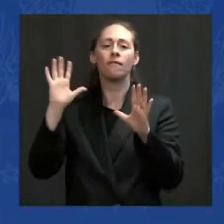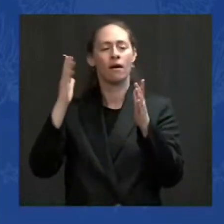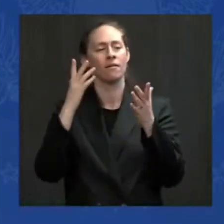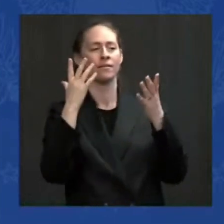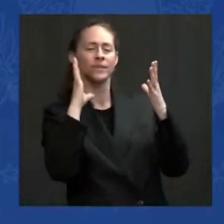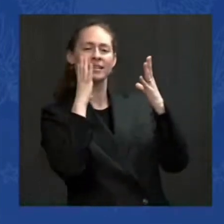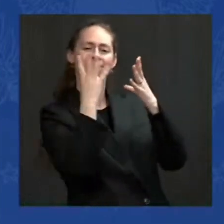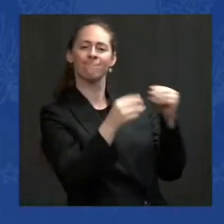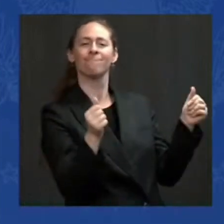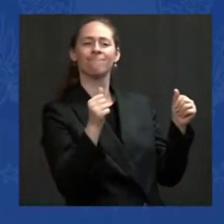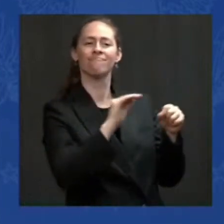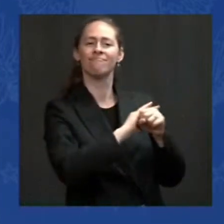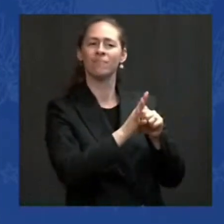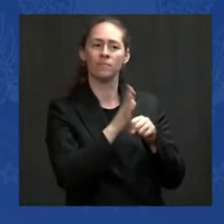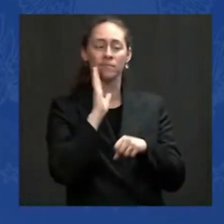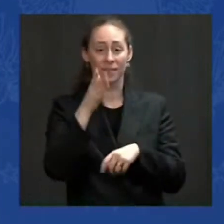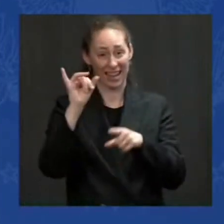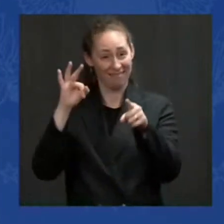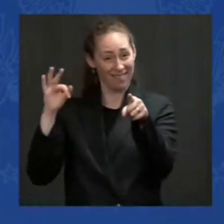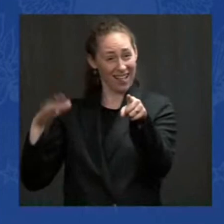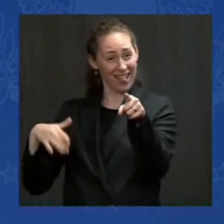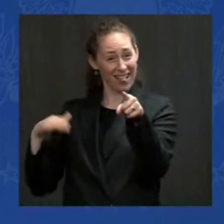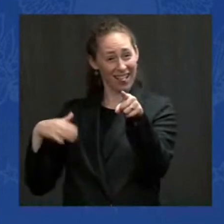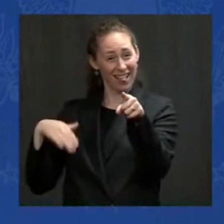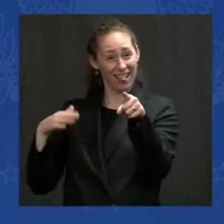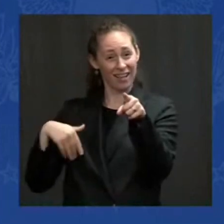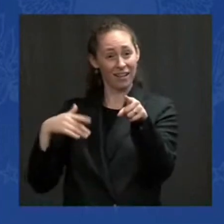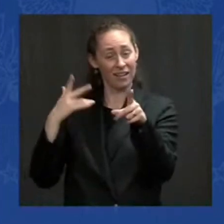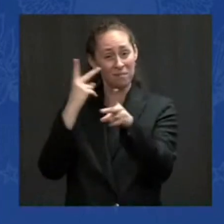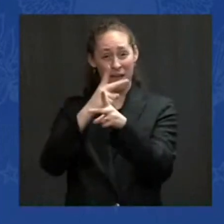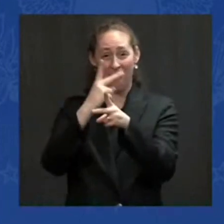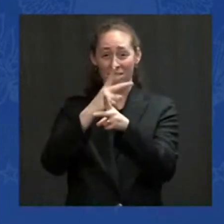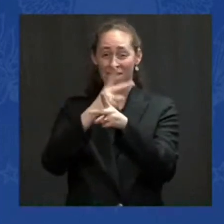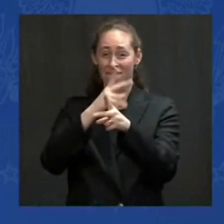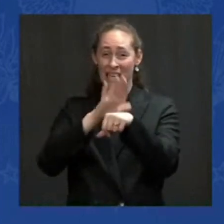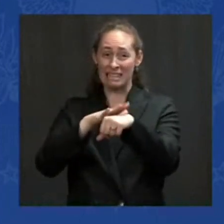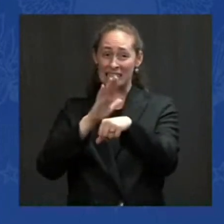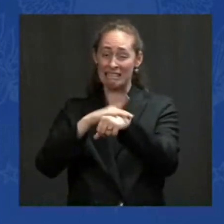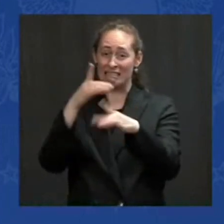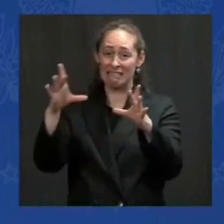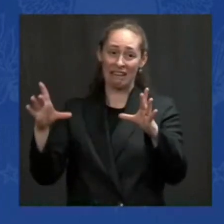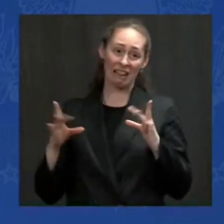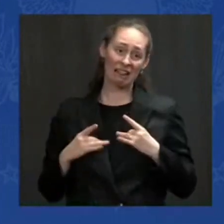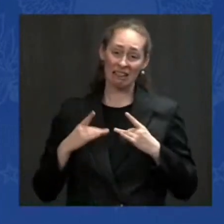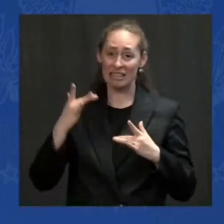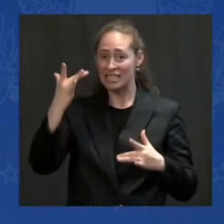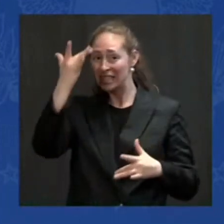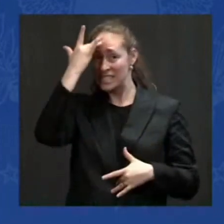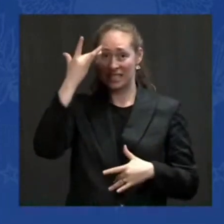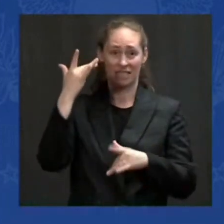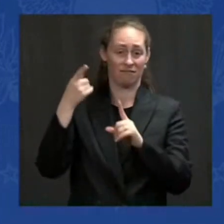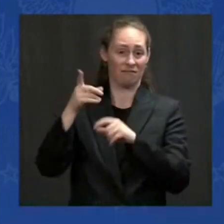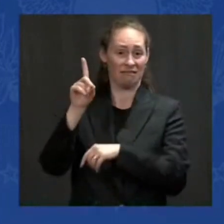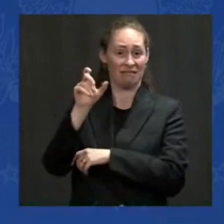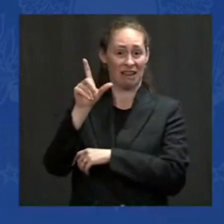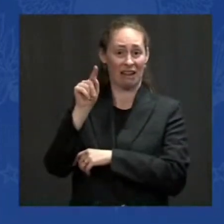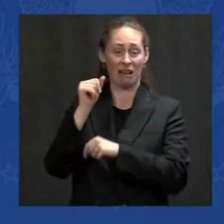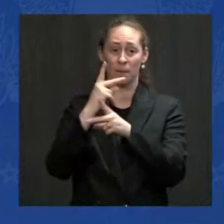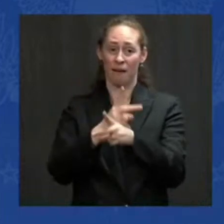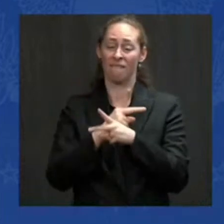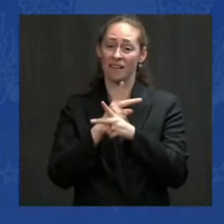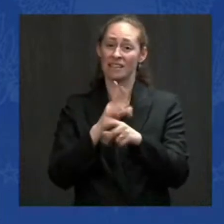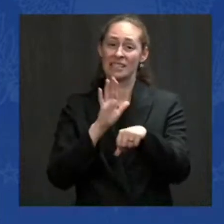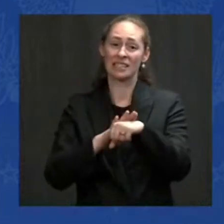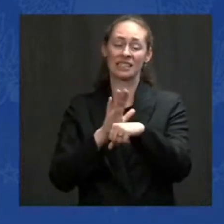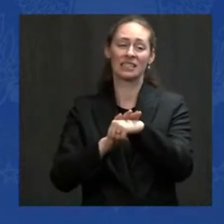know, if you are not vaccinated, you remain susceptible, especially from the transmissible Delta variant, and are